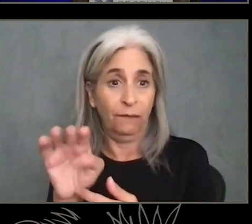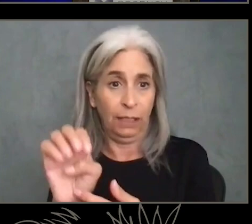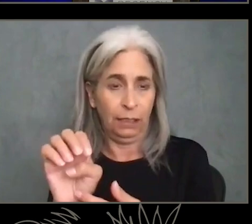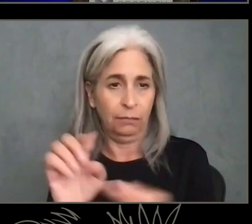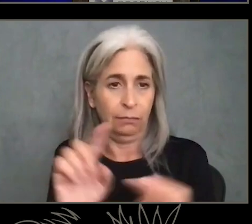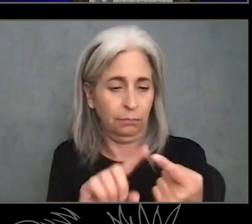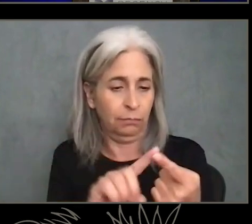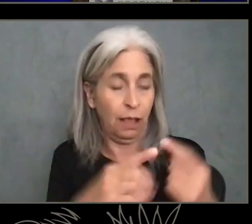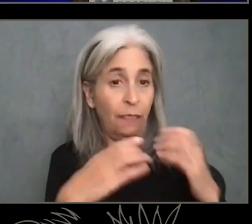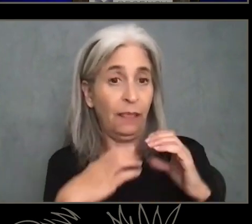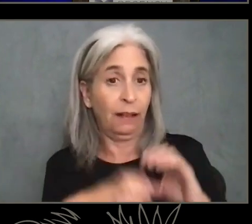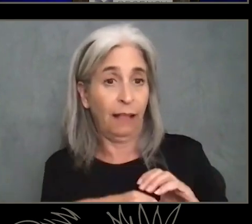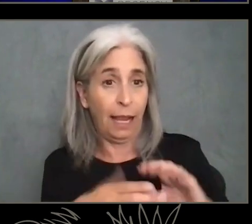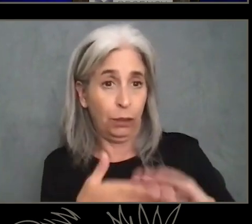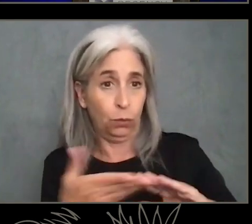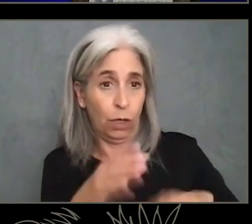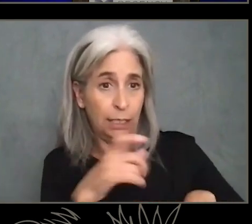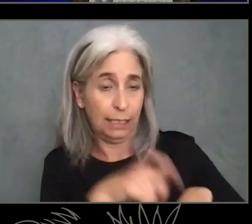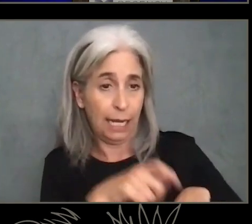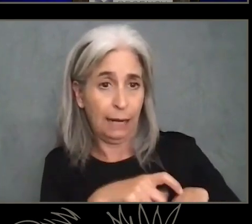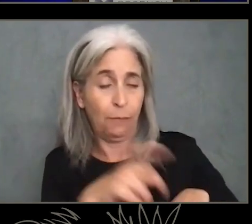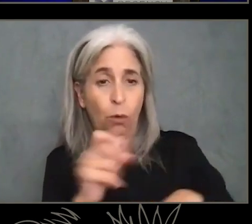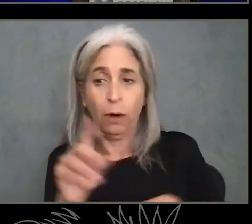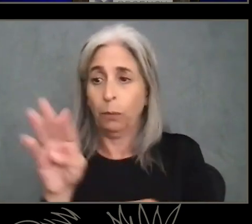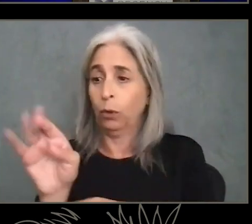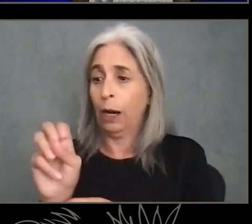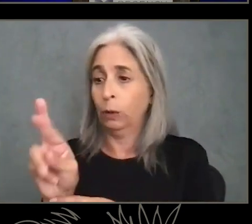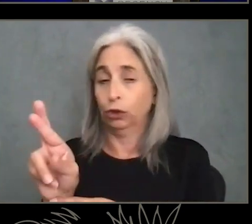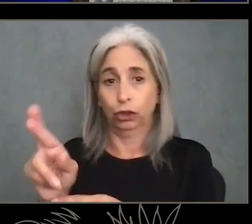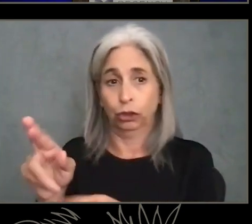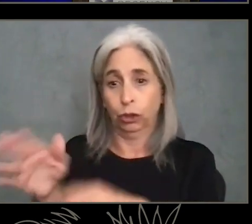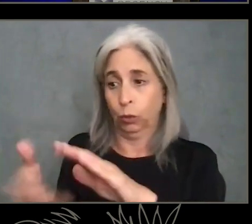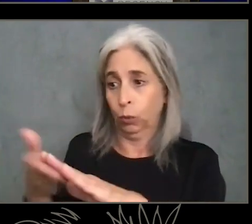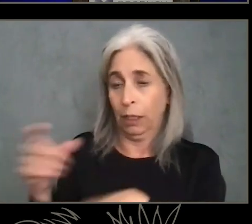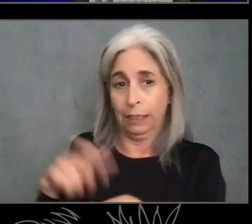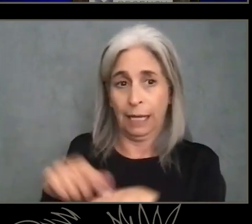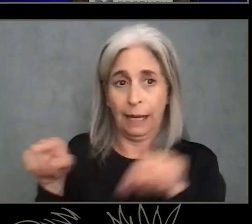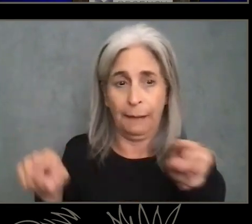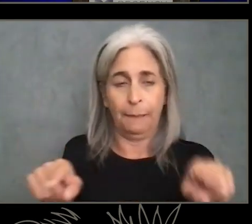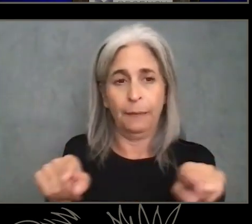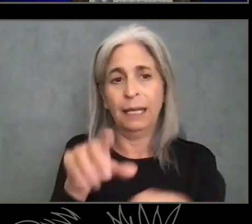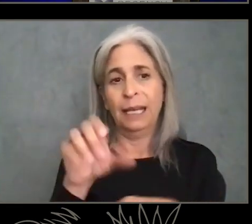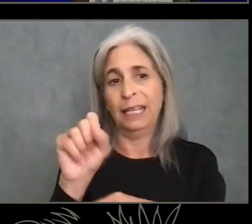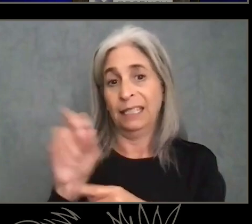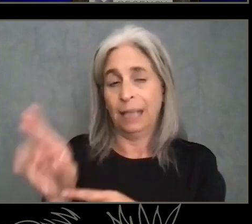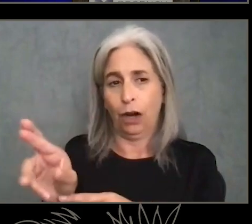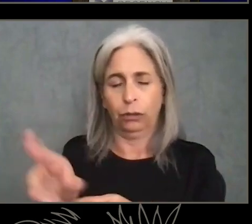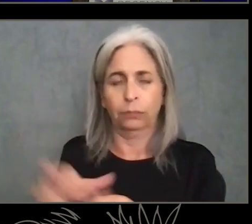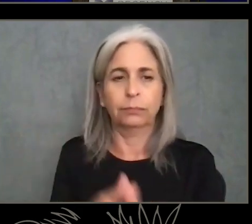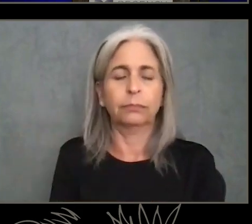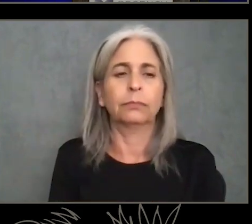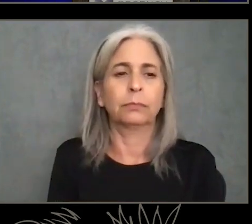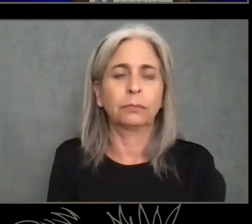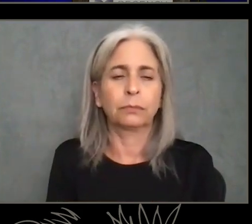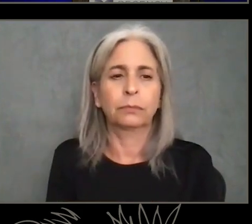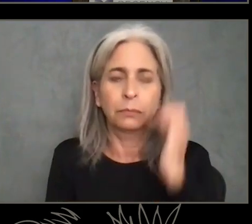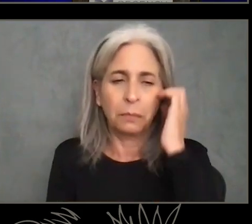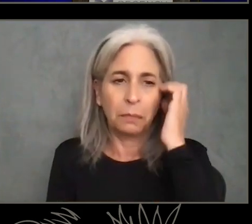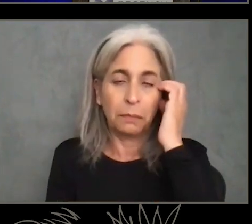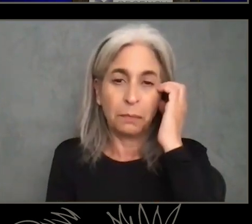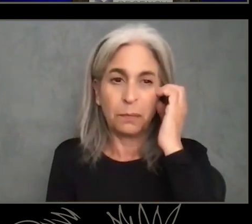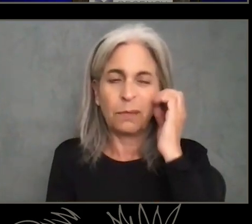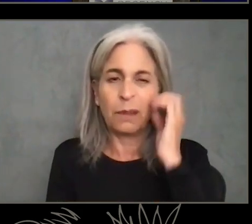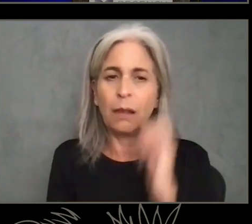There's the client runtime, or just the browser runtime, and the SSR, or server runtime. And